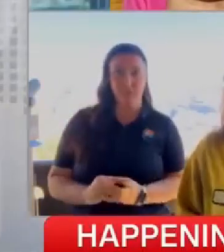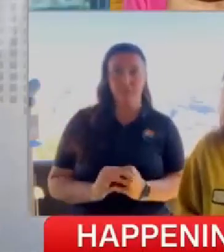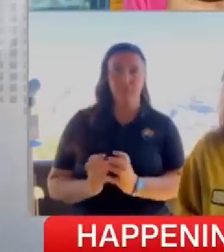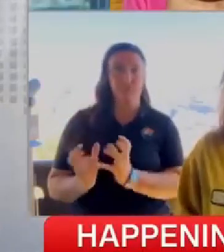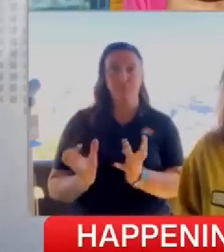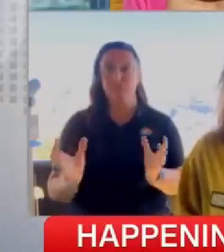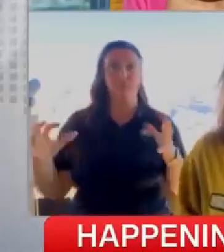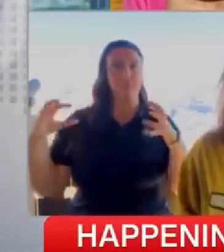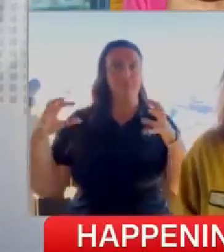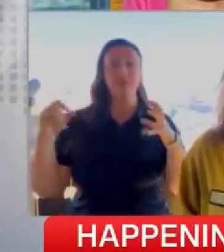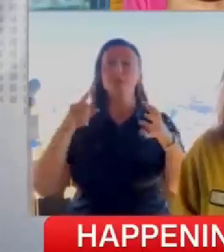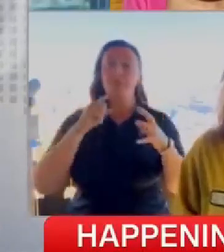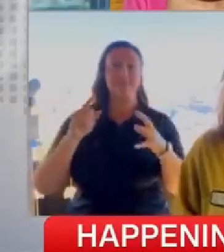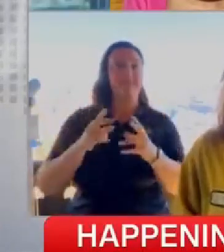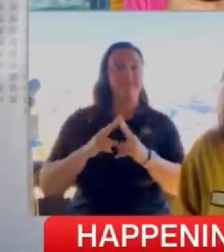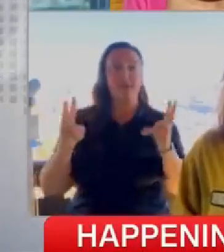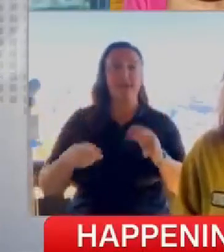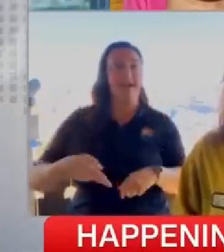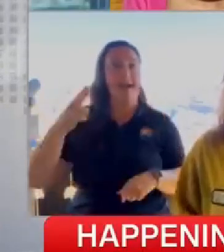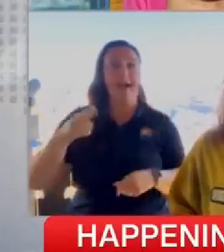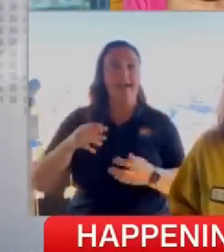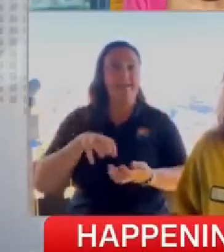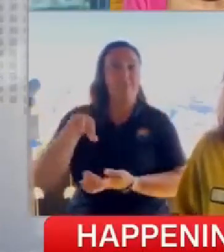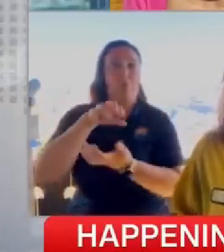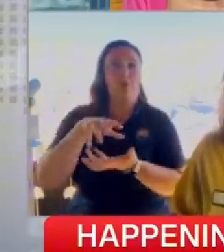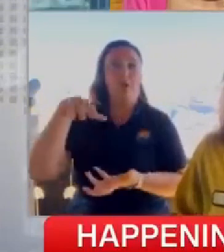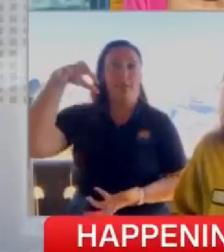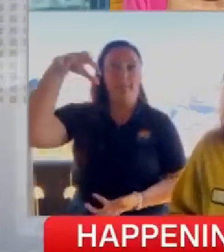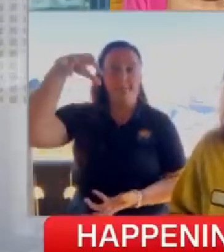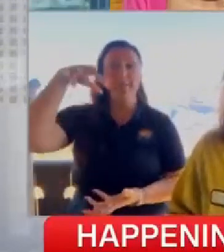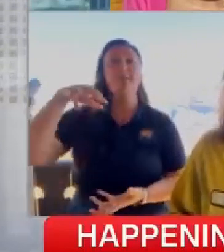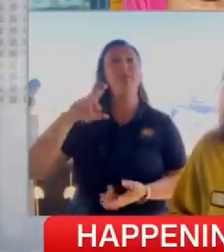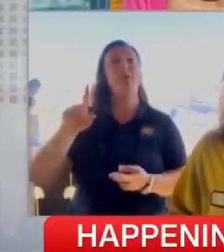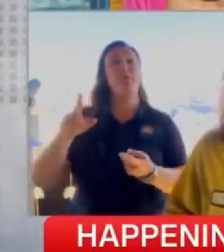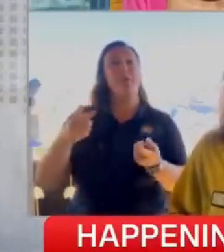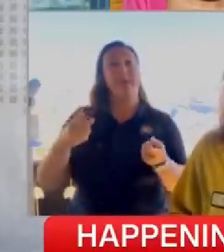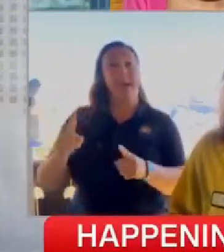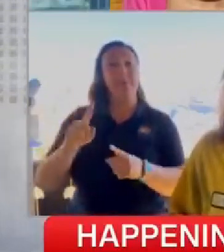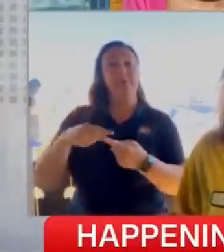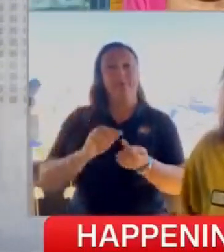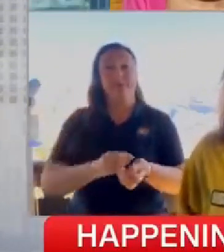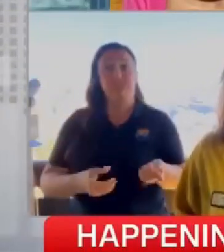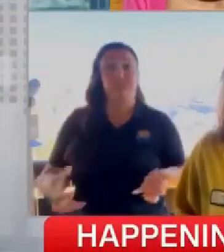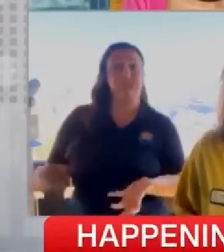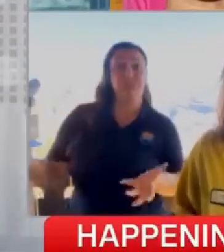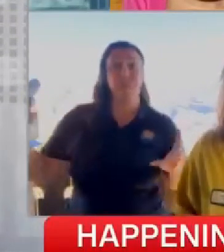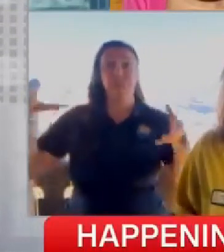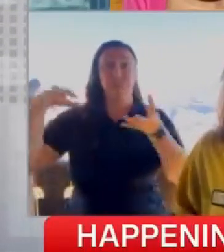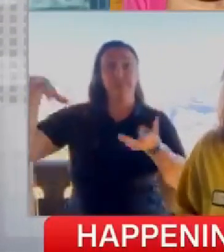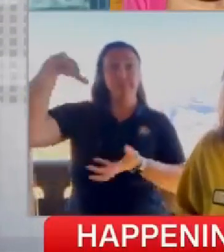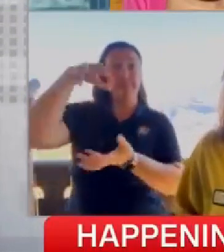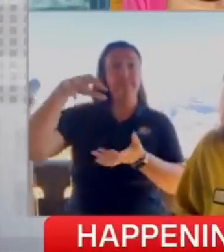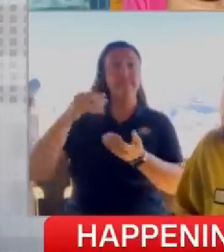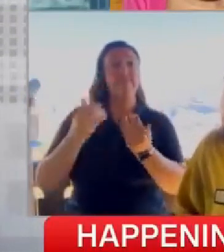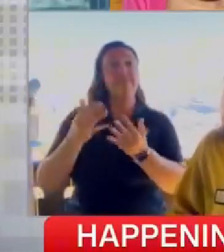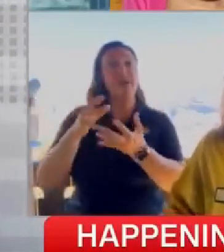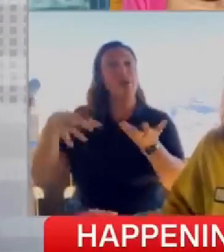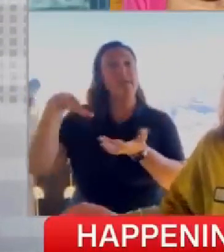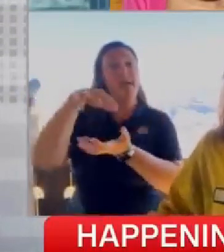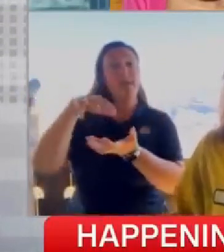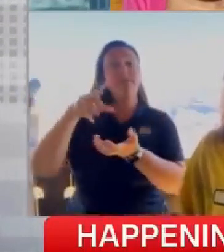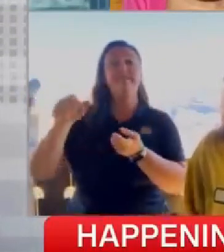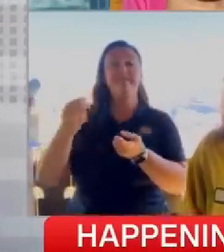an immensely high smoke column, what happens when it gets that high and forms into that fire cloud is then it